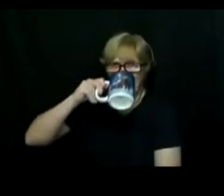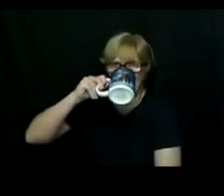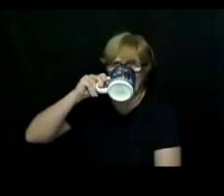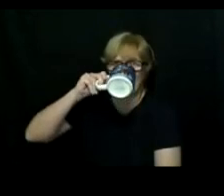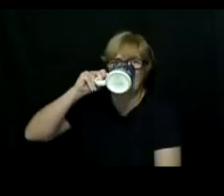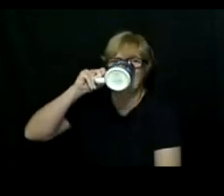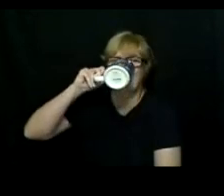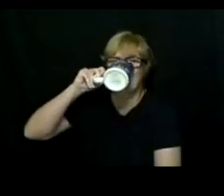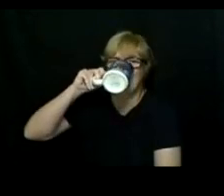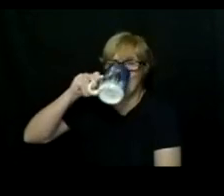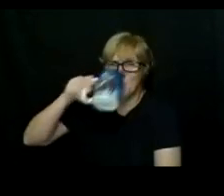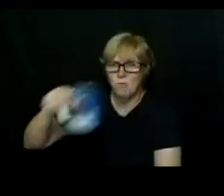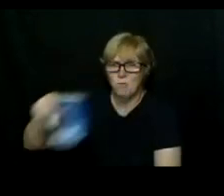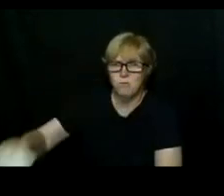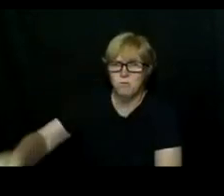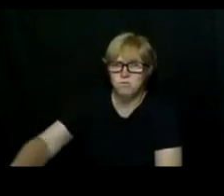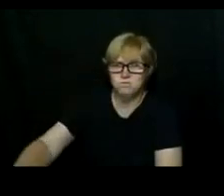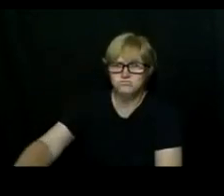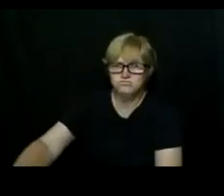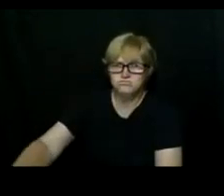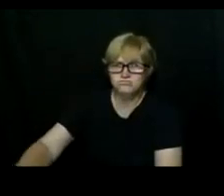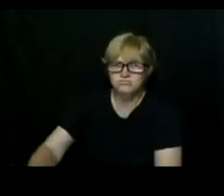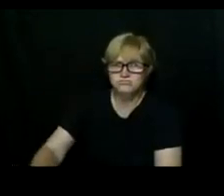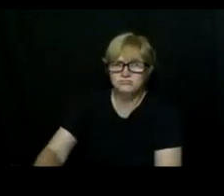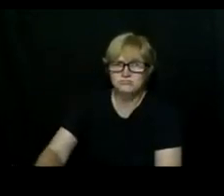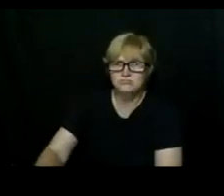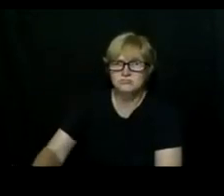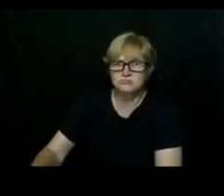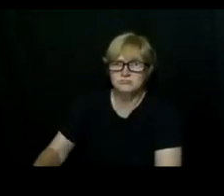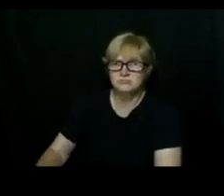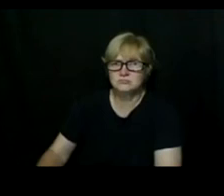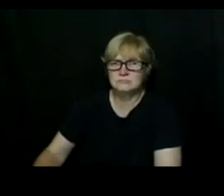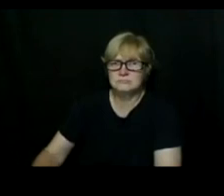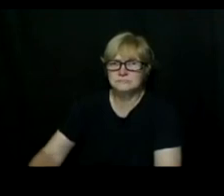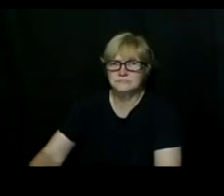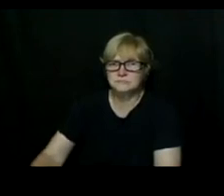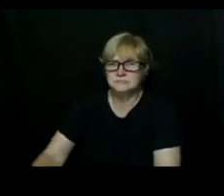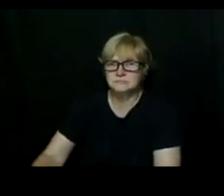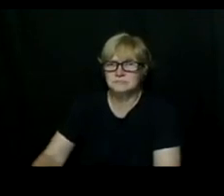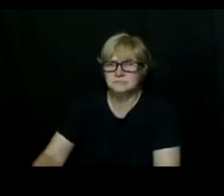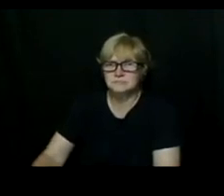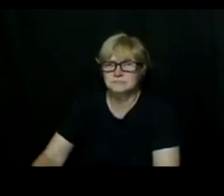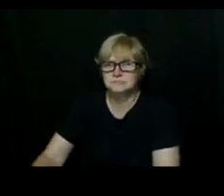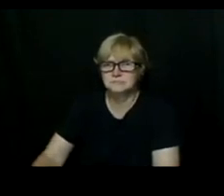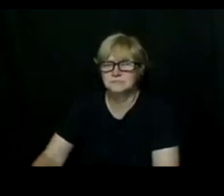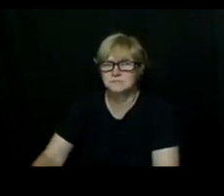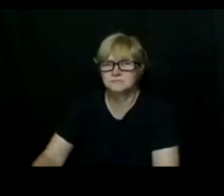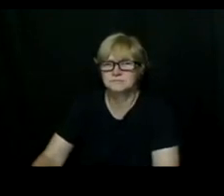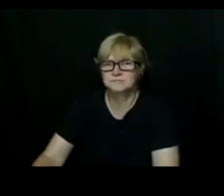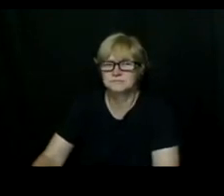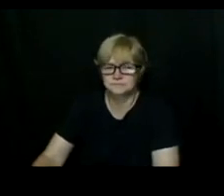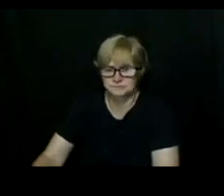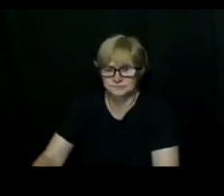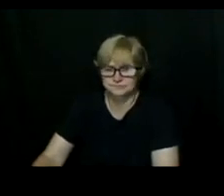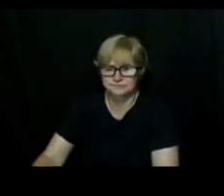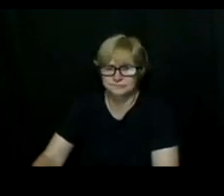cognitive science or cognitive neuroscience from an enactivist perspective? It's really hard to even think of setting up an experiment. So this is